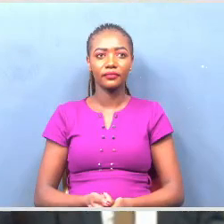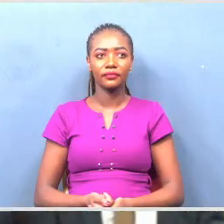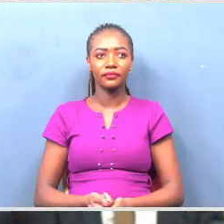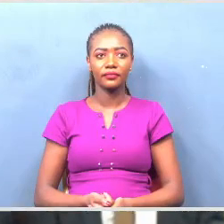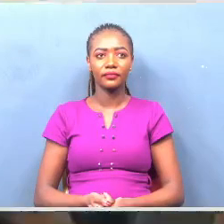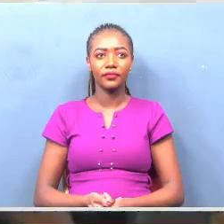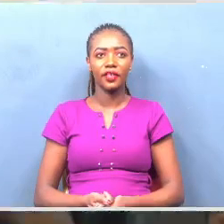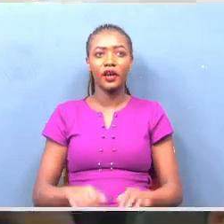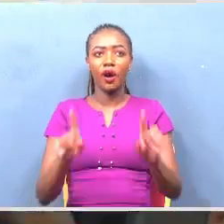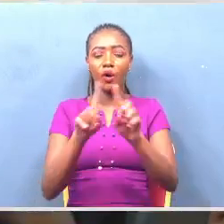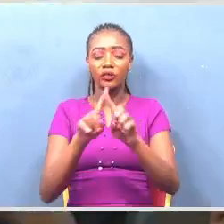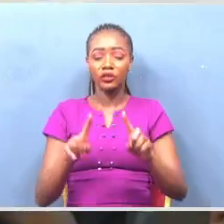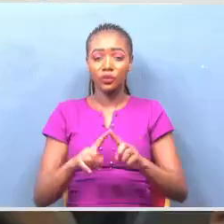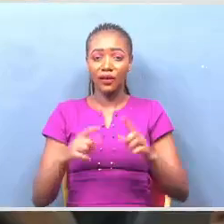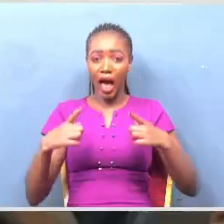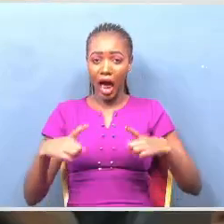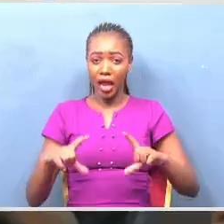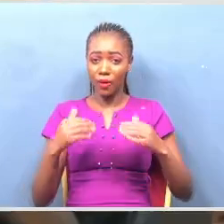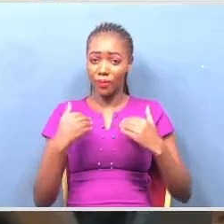Let me also,